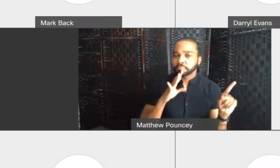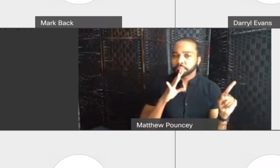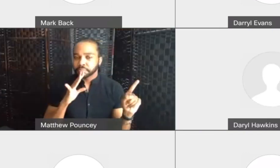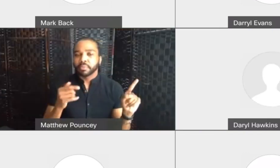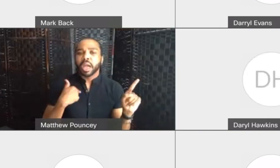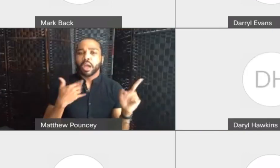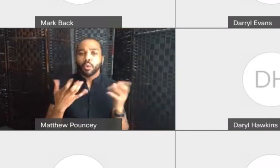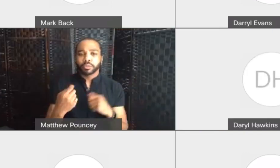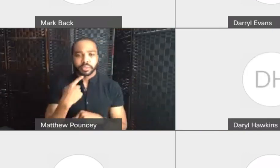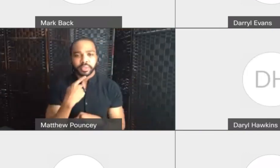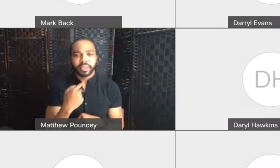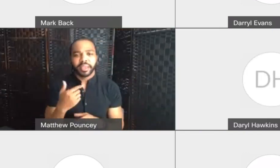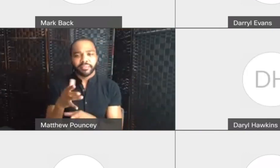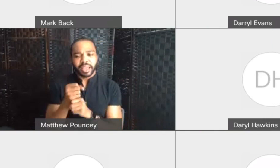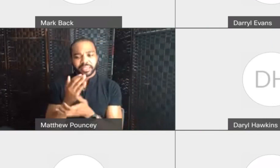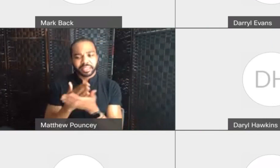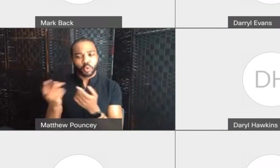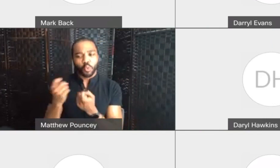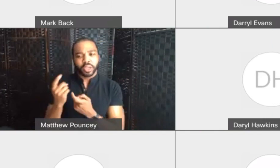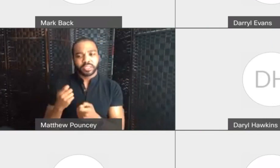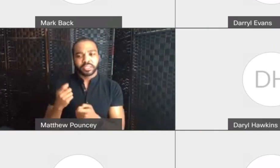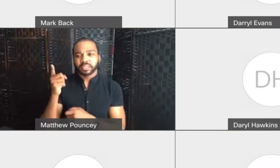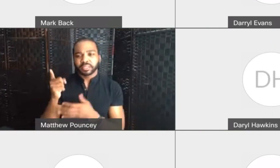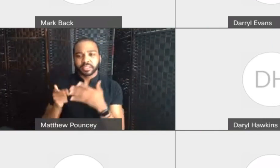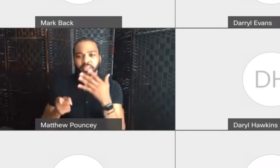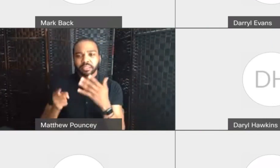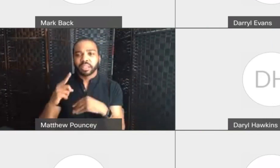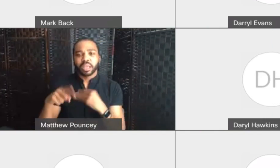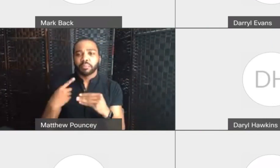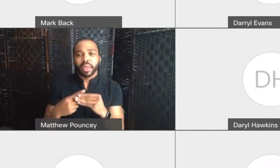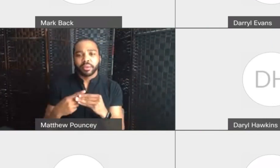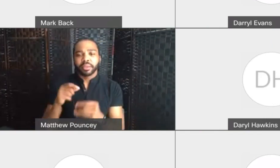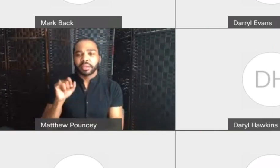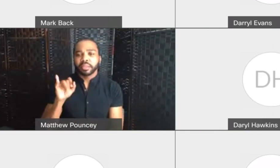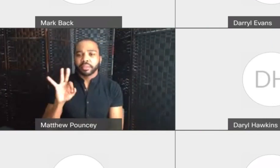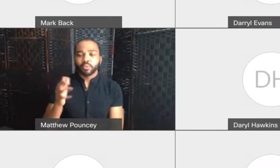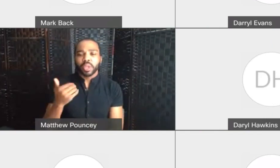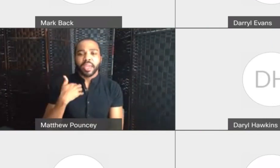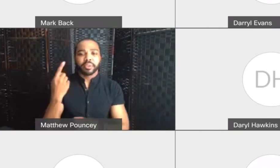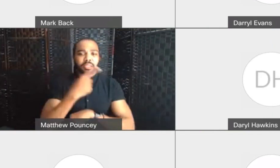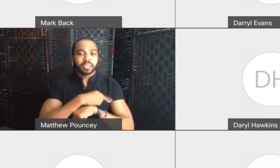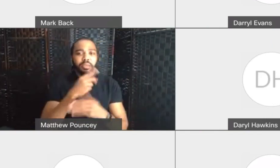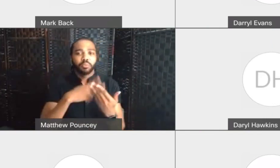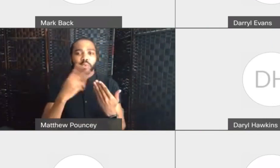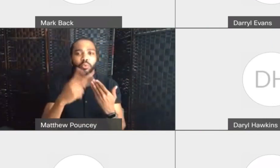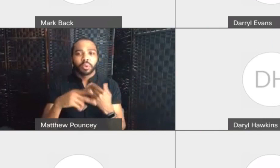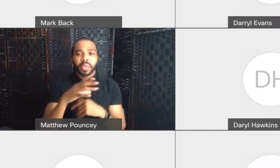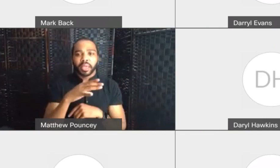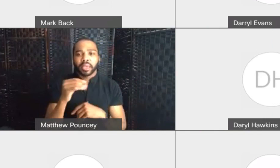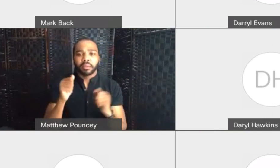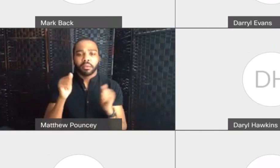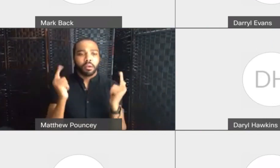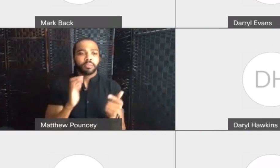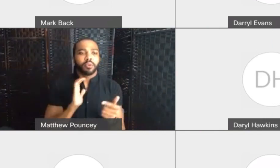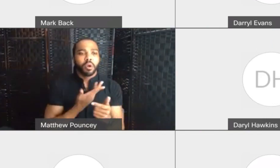have gotten some questions from people about if we have a day program and all of our staff